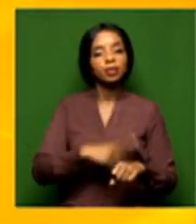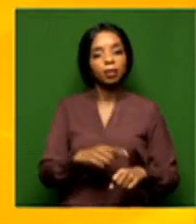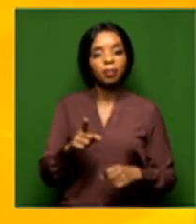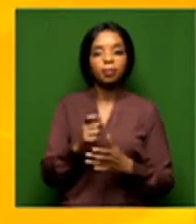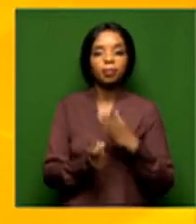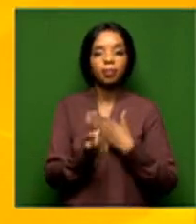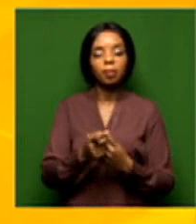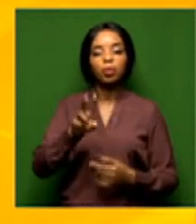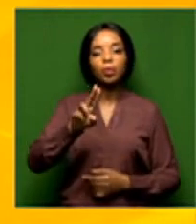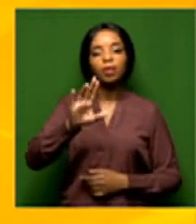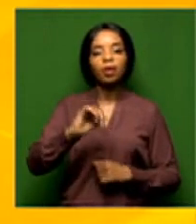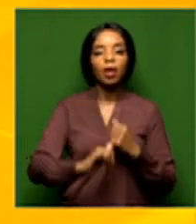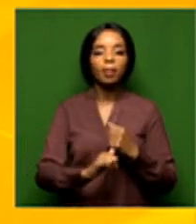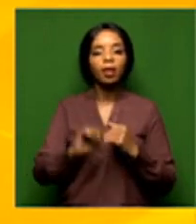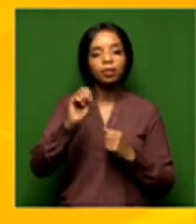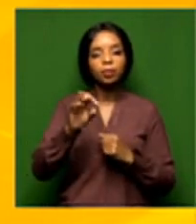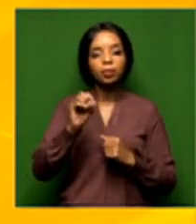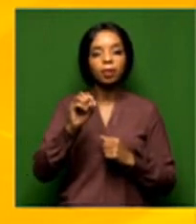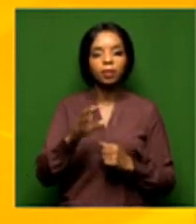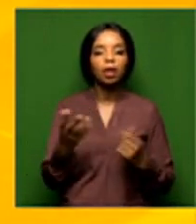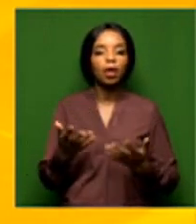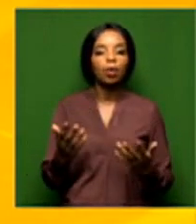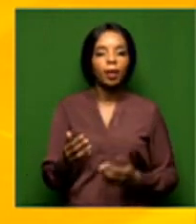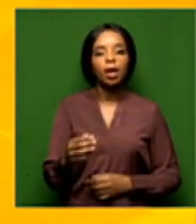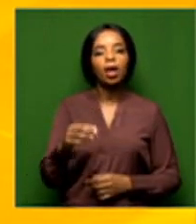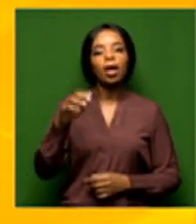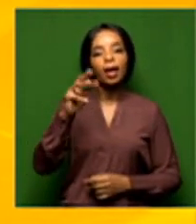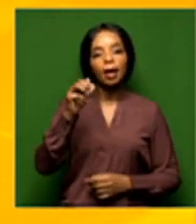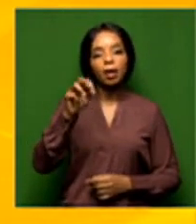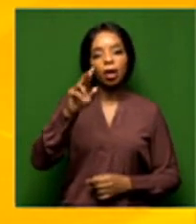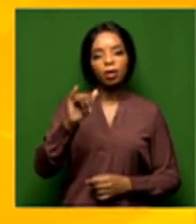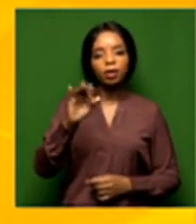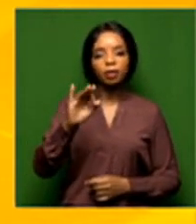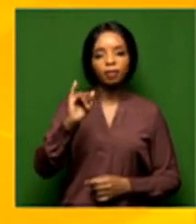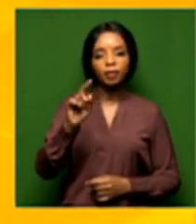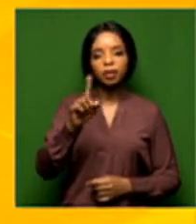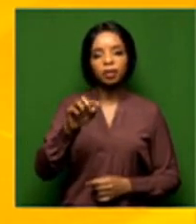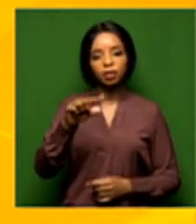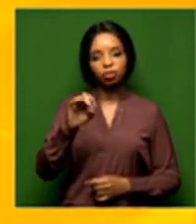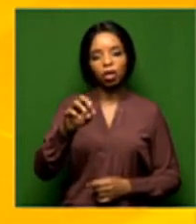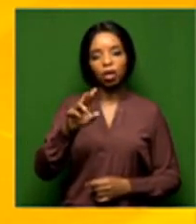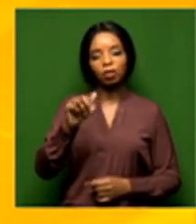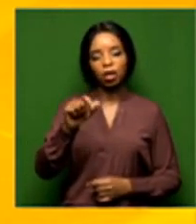the 25th of September at the Walter Sisulu Botanical Gardens in Roodepoort and Mary Fitzgerald Square in Newtown.